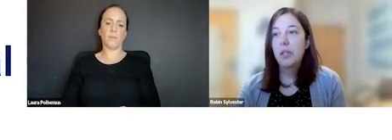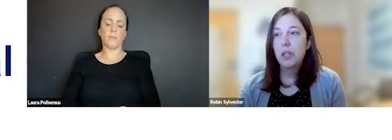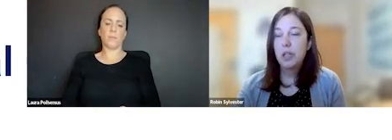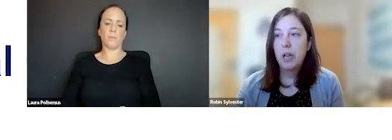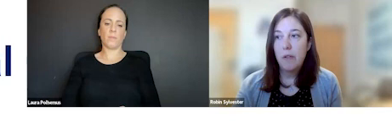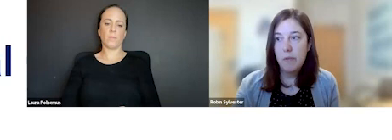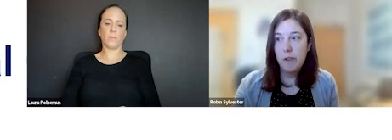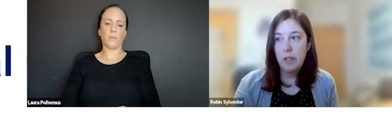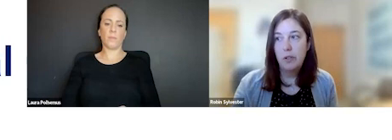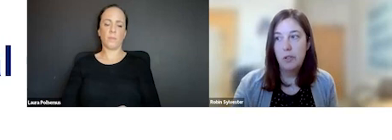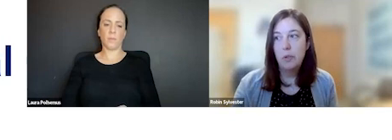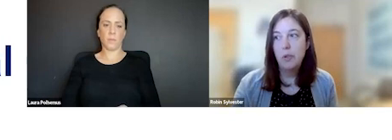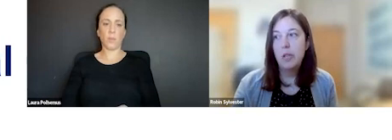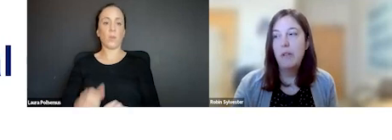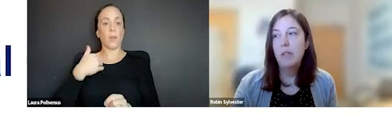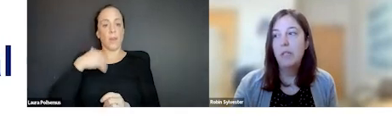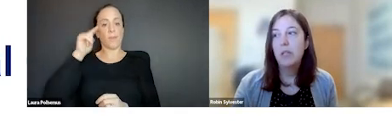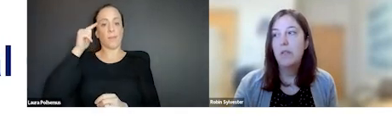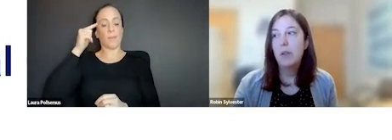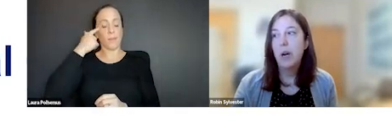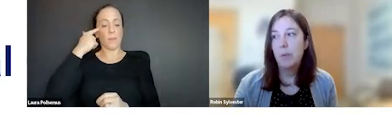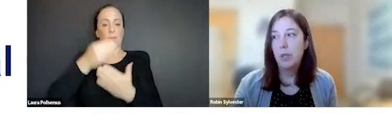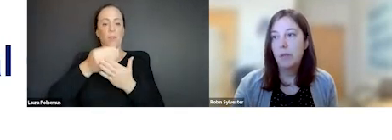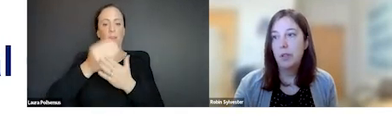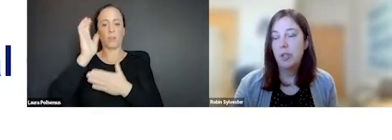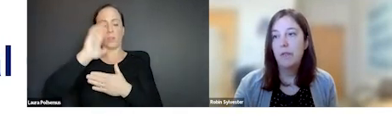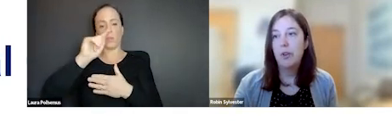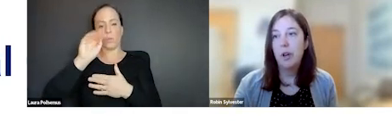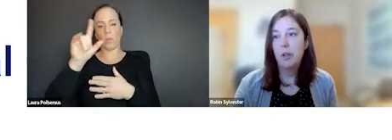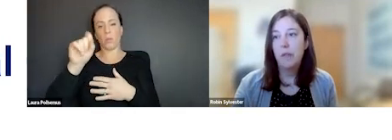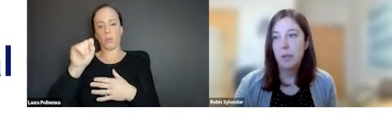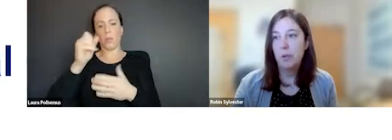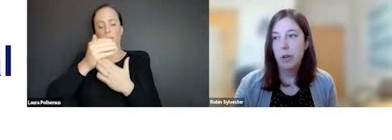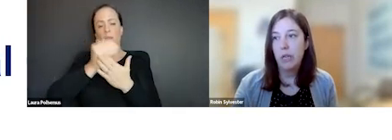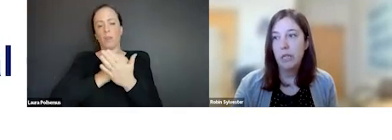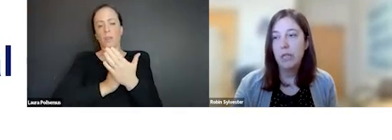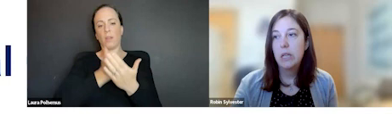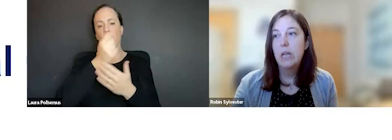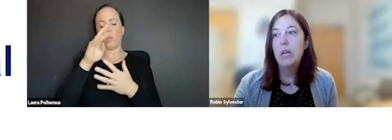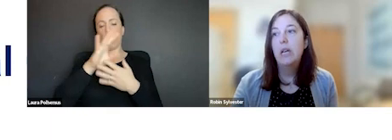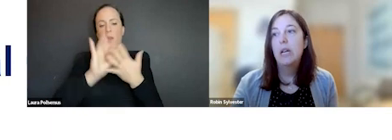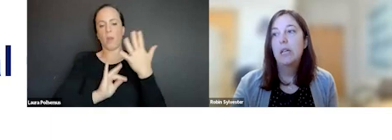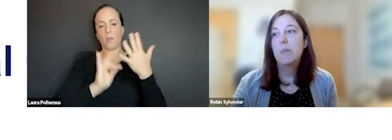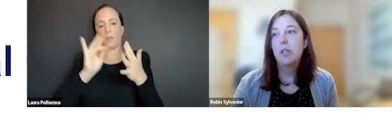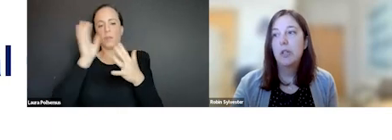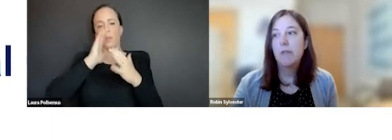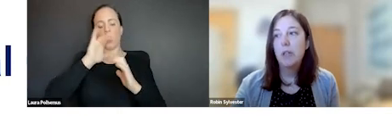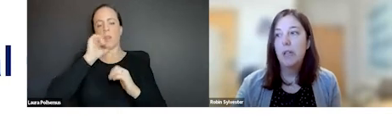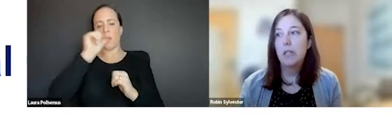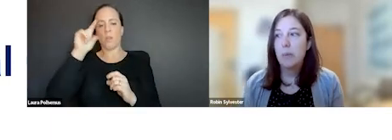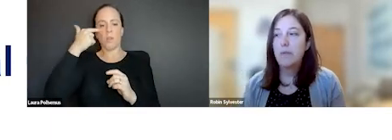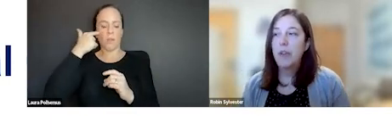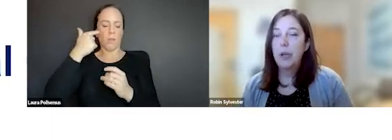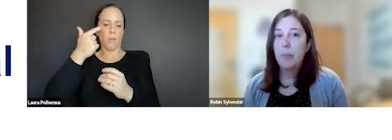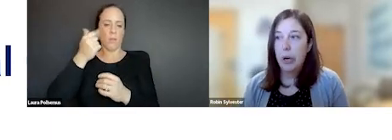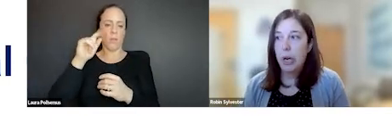In addition to government funding search tools, I've listed a few options for searching for non-governmental grants. As I mentioned, the funding